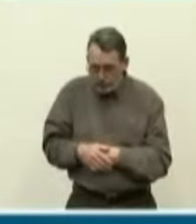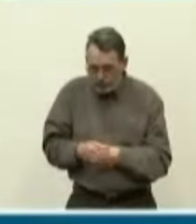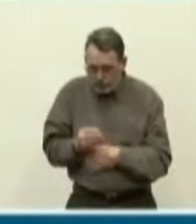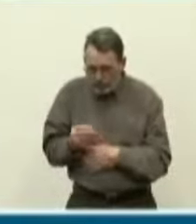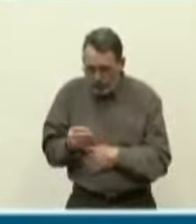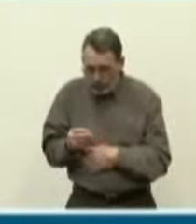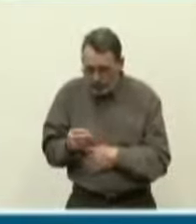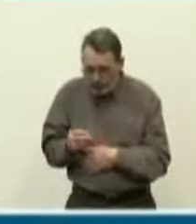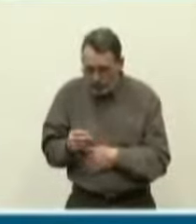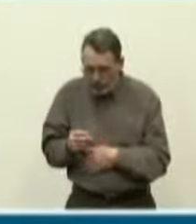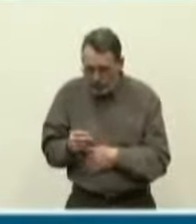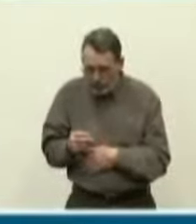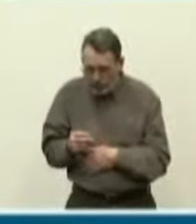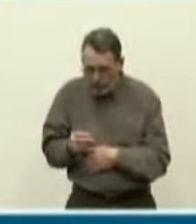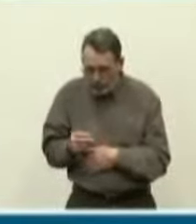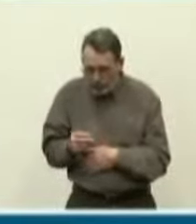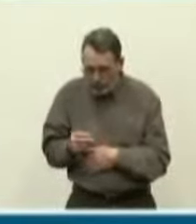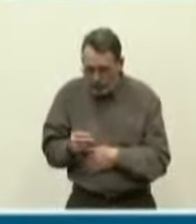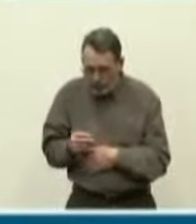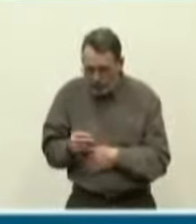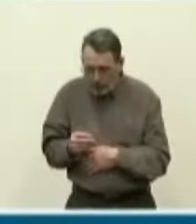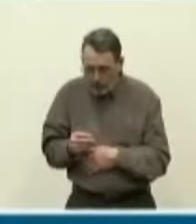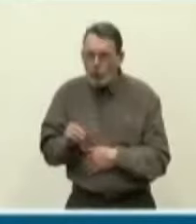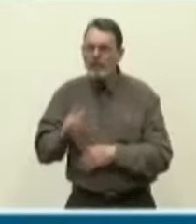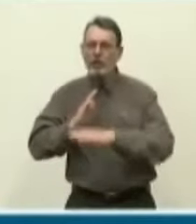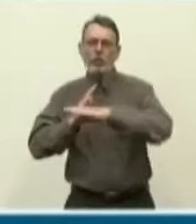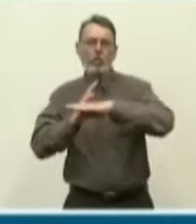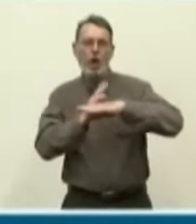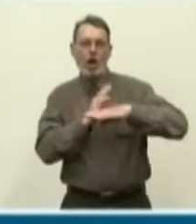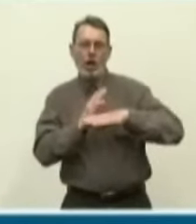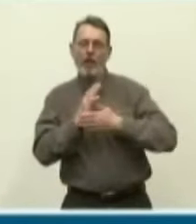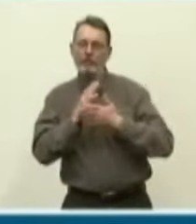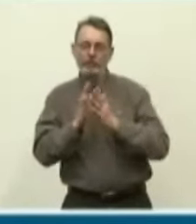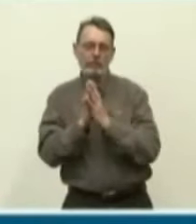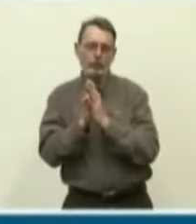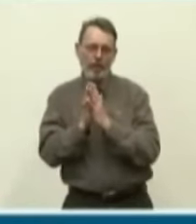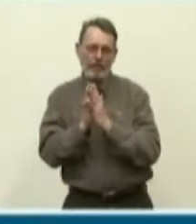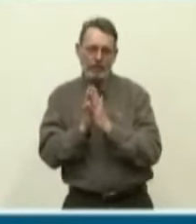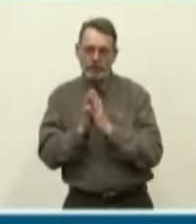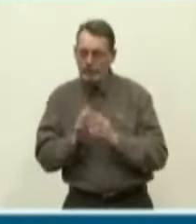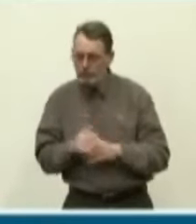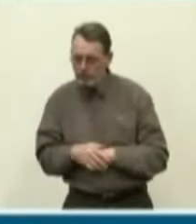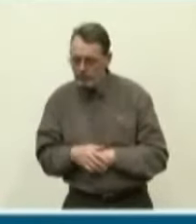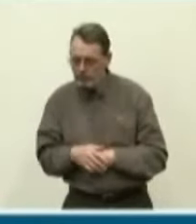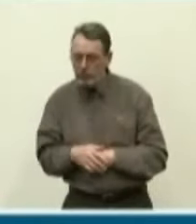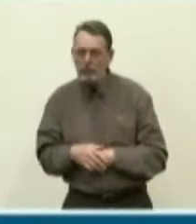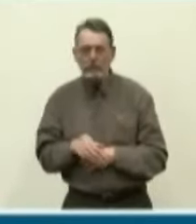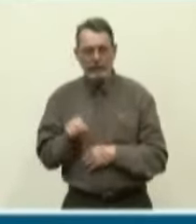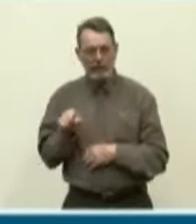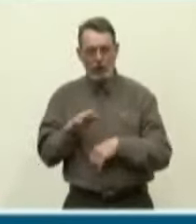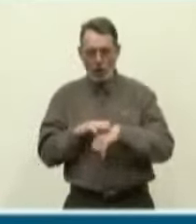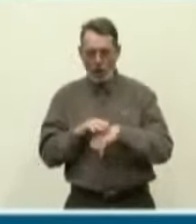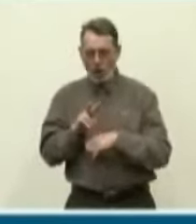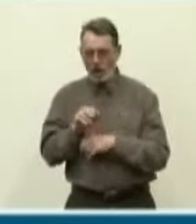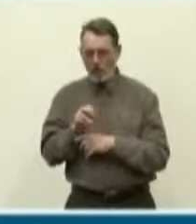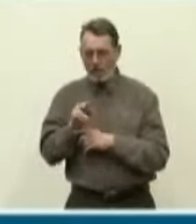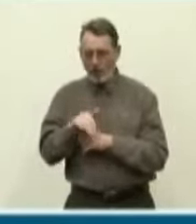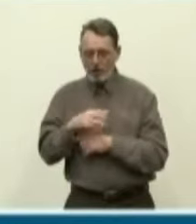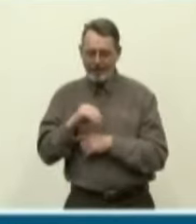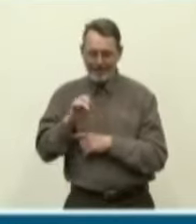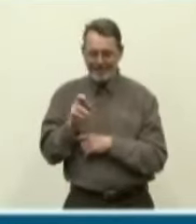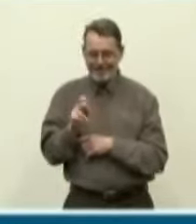2,000. And if we could have units to block off some traffic, please, here at Varney and Jack London,